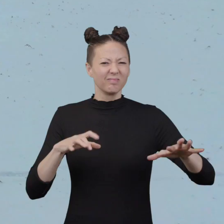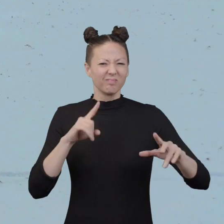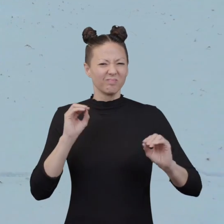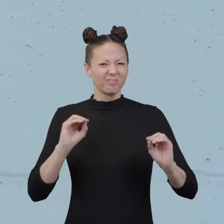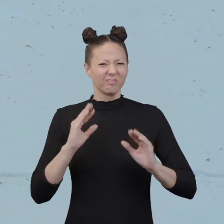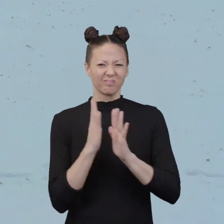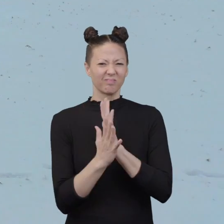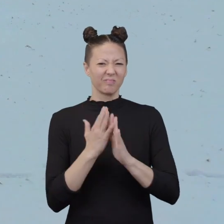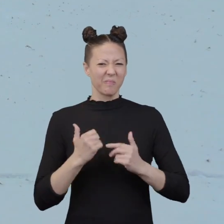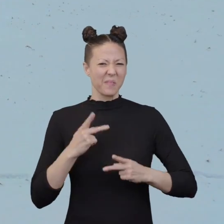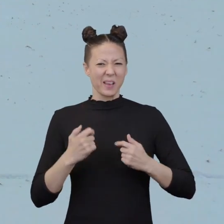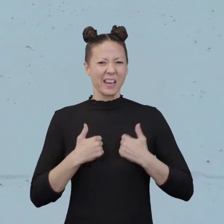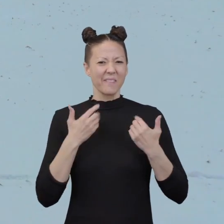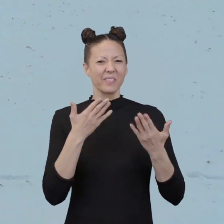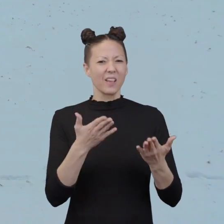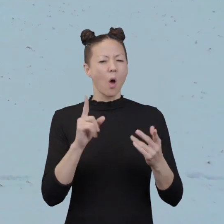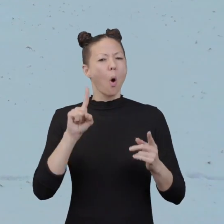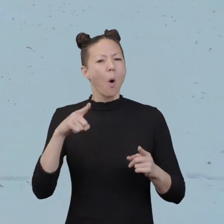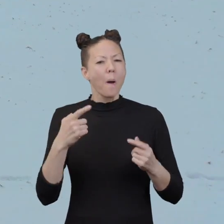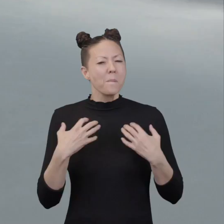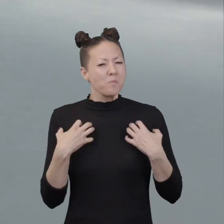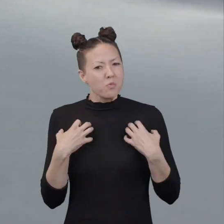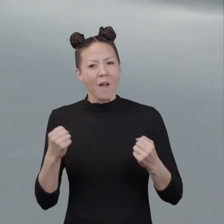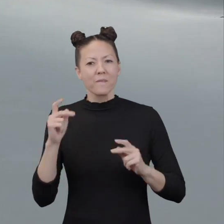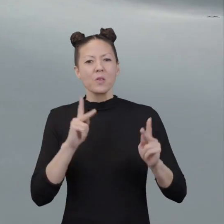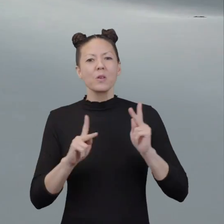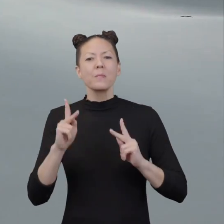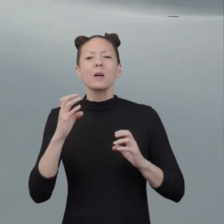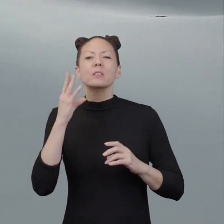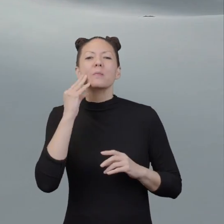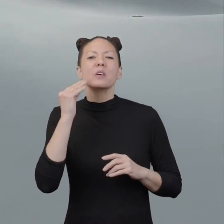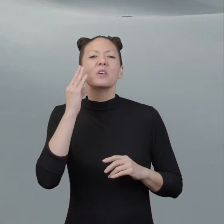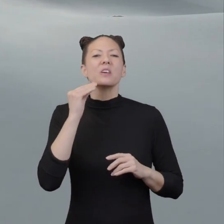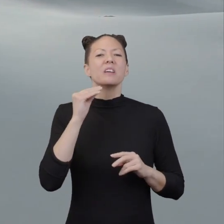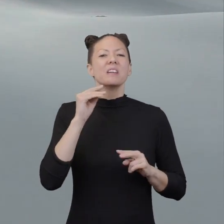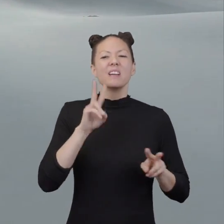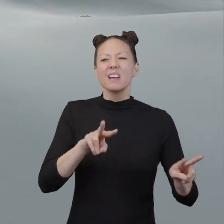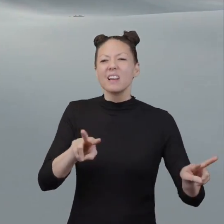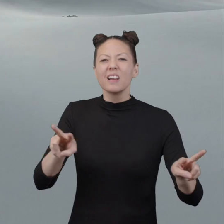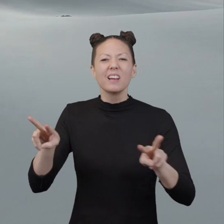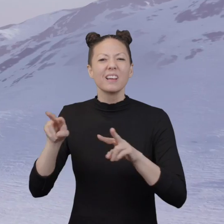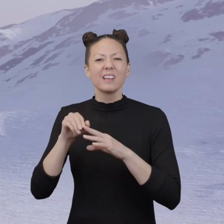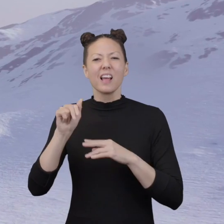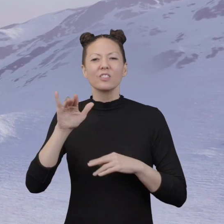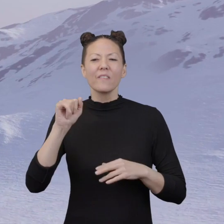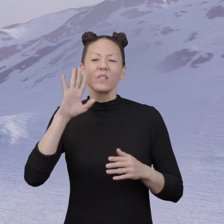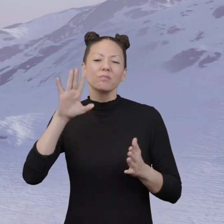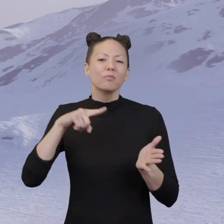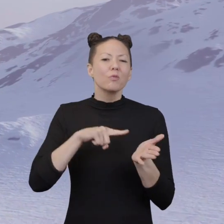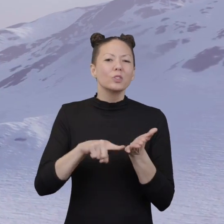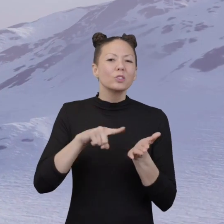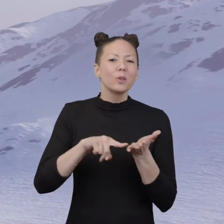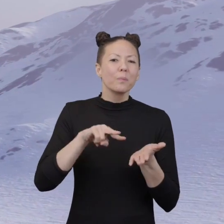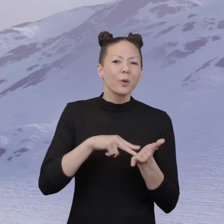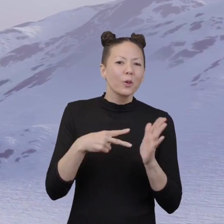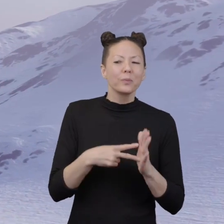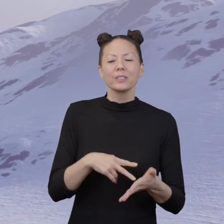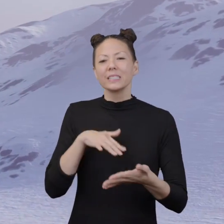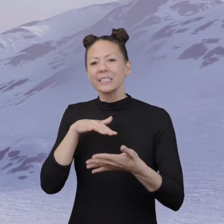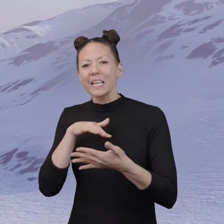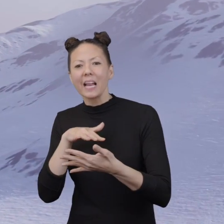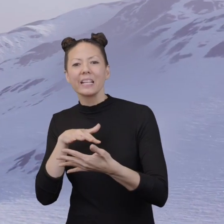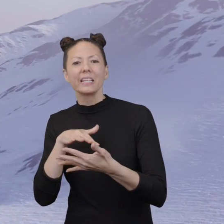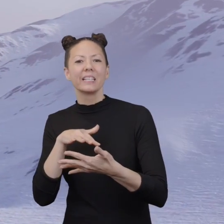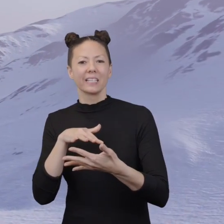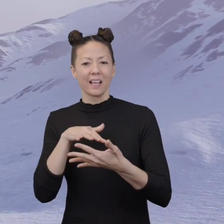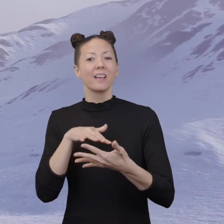to experience the brutal conditions in Antarctica are the researchers that go out there to study it. After all, it is the